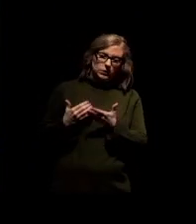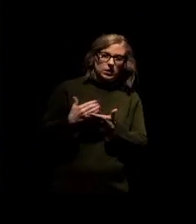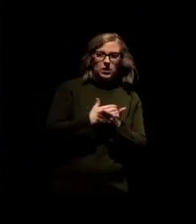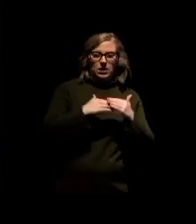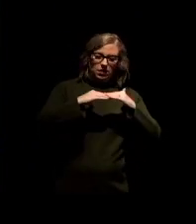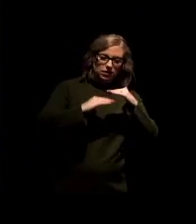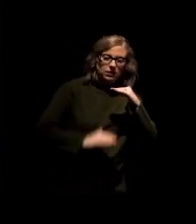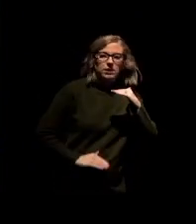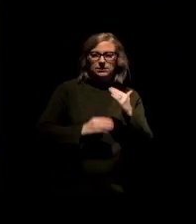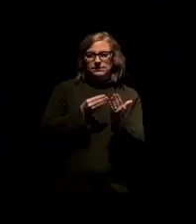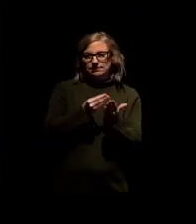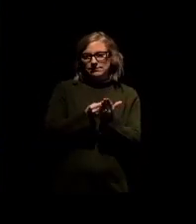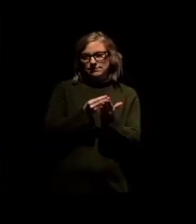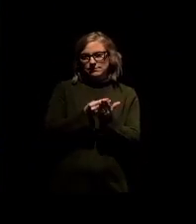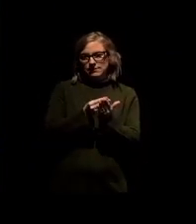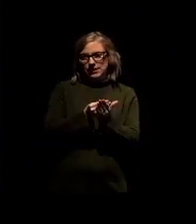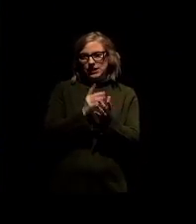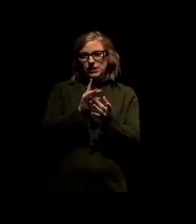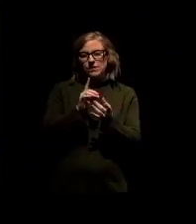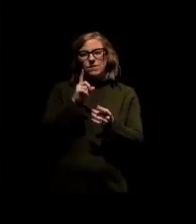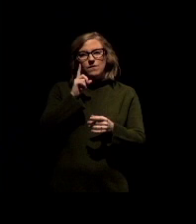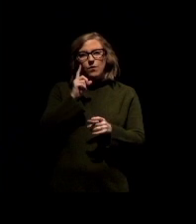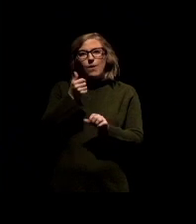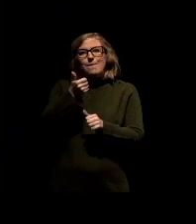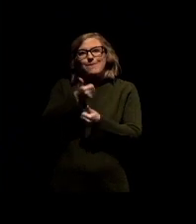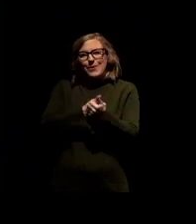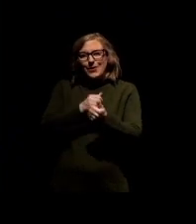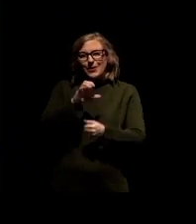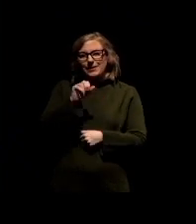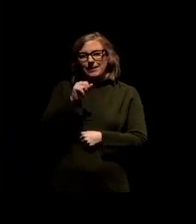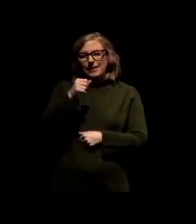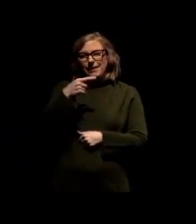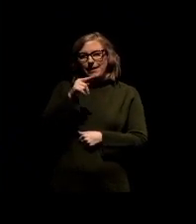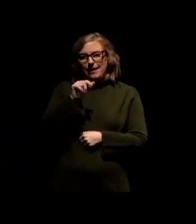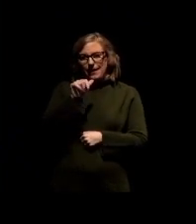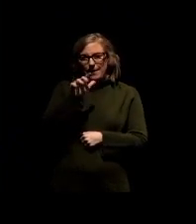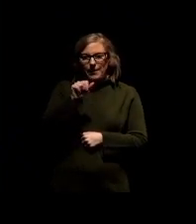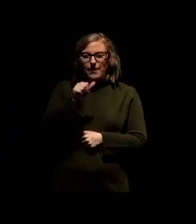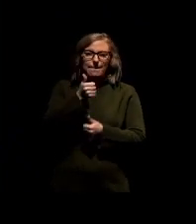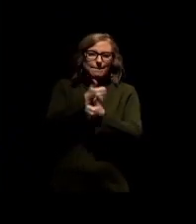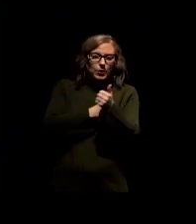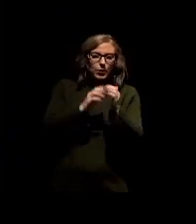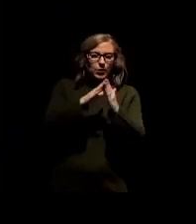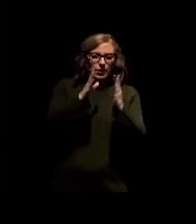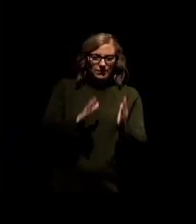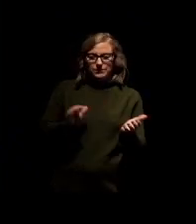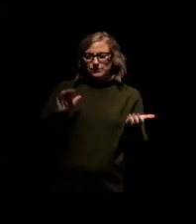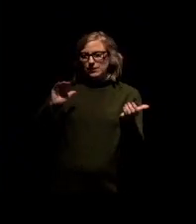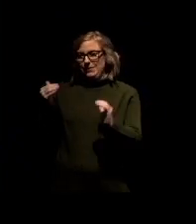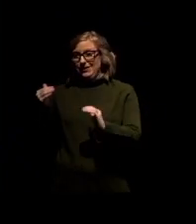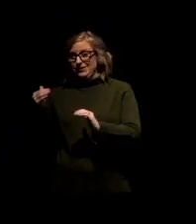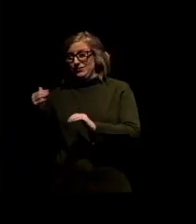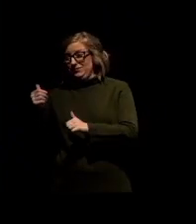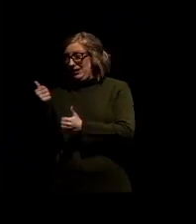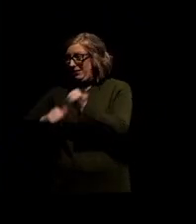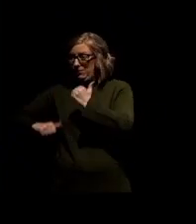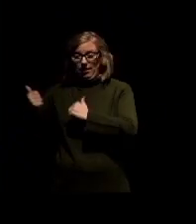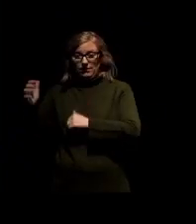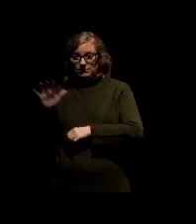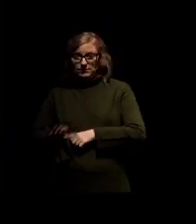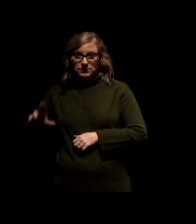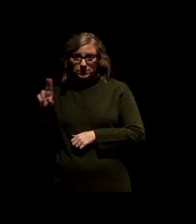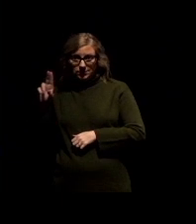money in terms of per capita, per household, than the rest of the population of the United States. And that